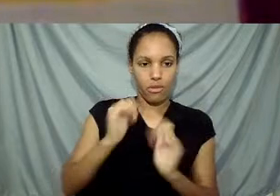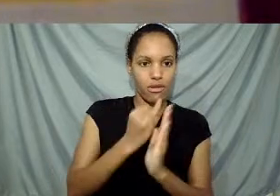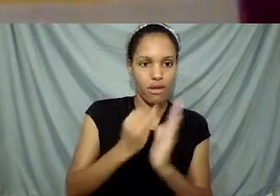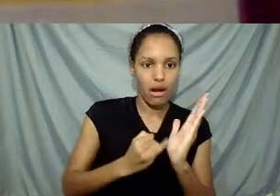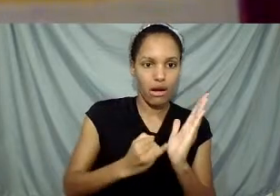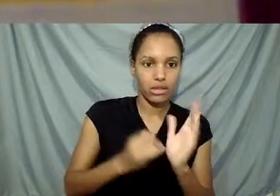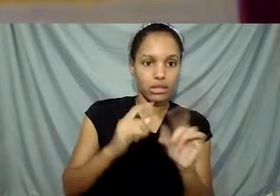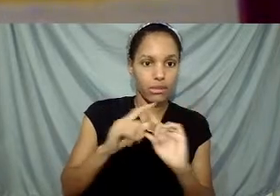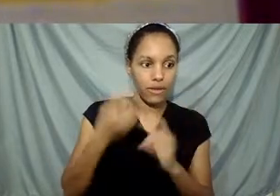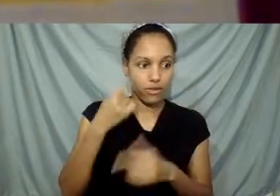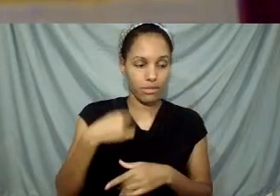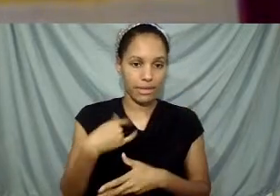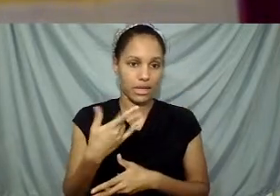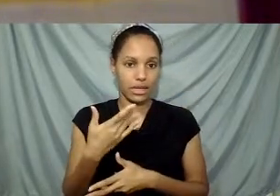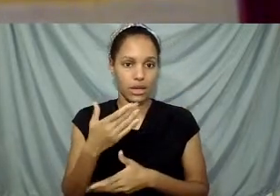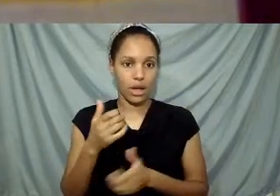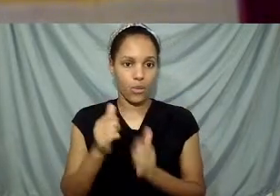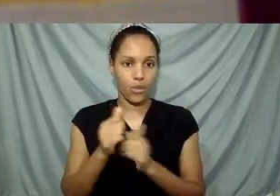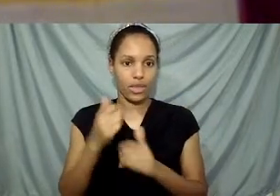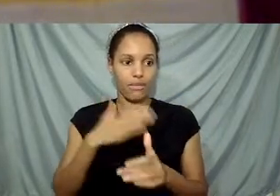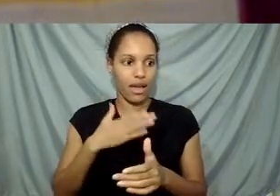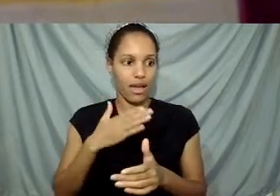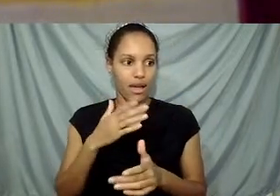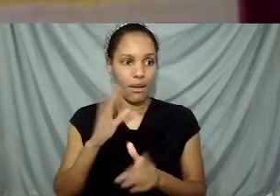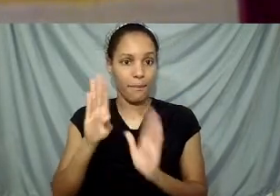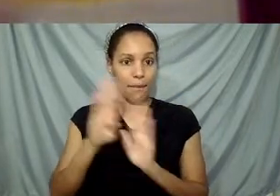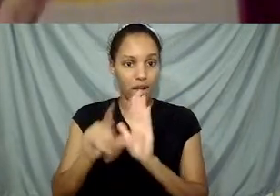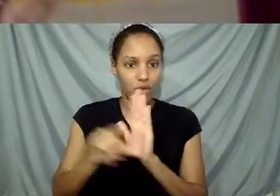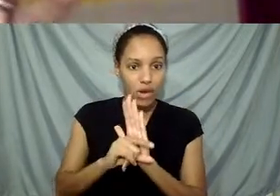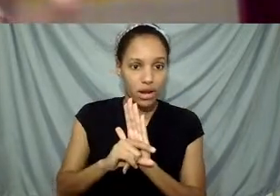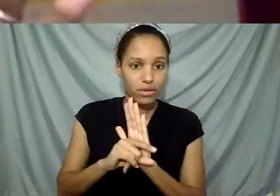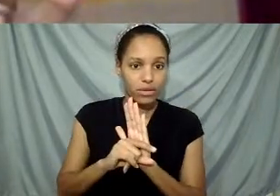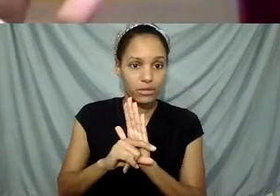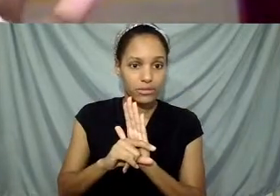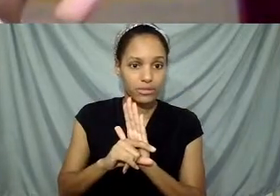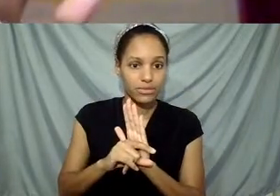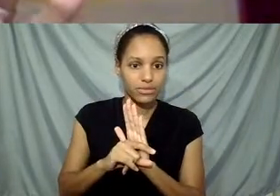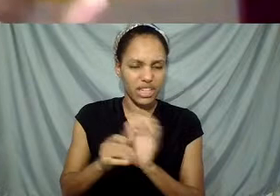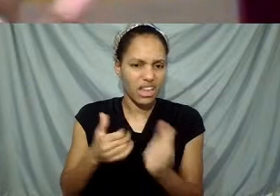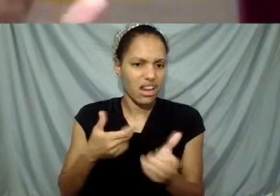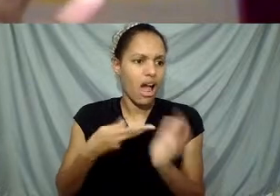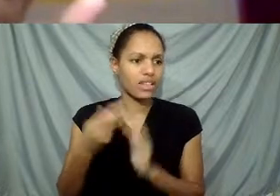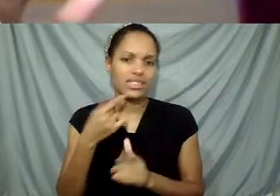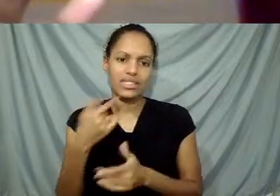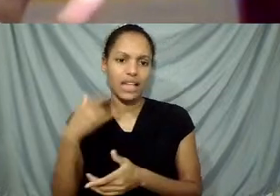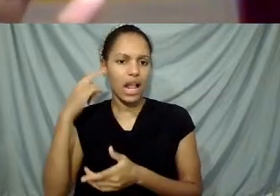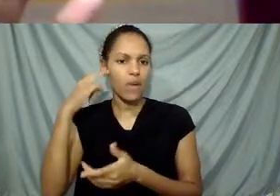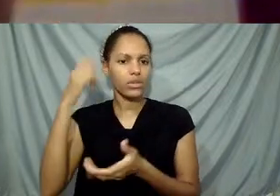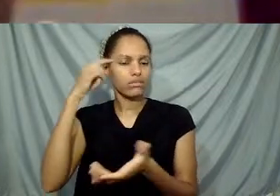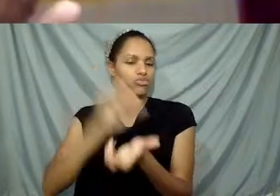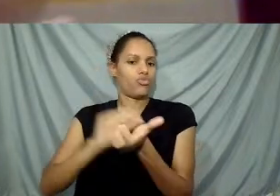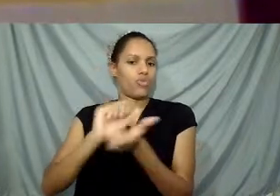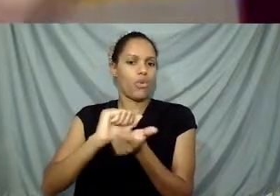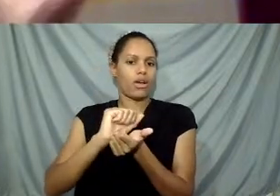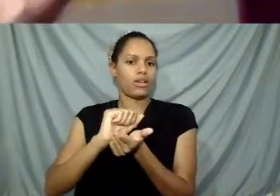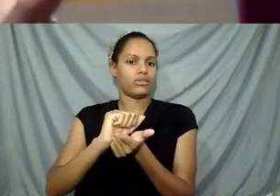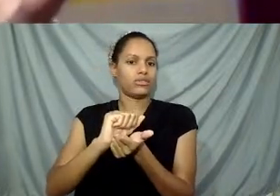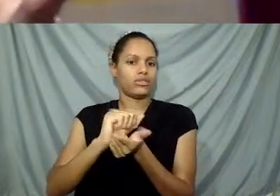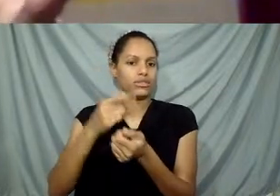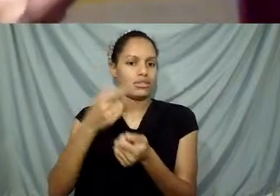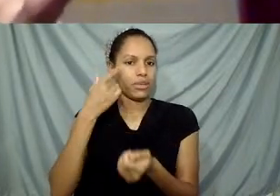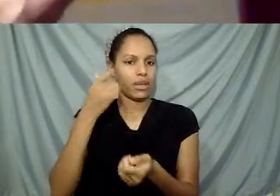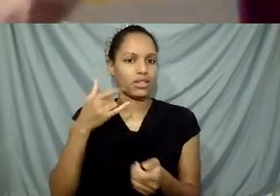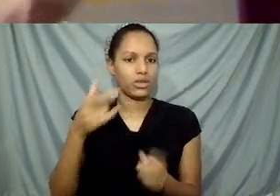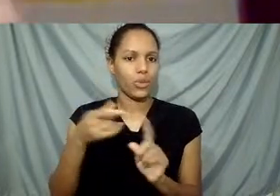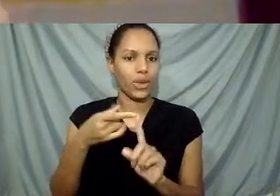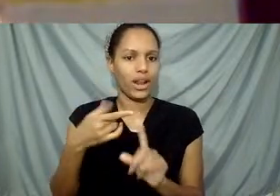rich background. When people say, when did you start dancing? I was brainwashed, and I used to say, I started dancing when I started taking ballet, because that's usually what they